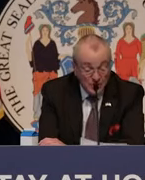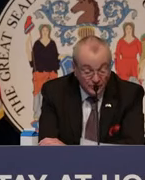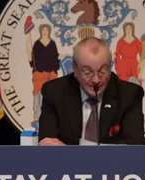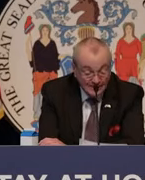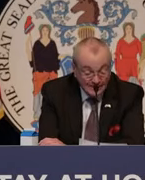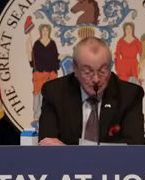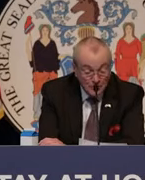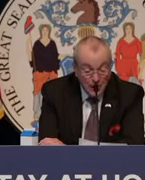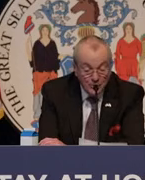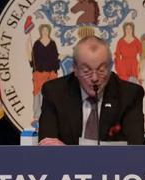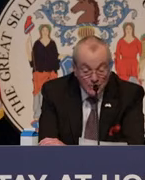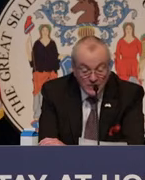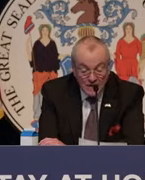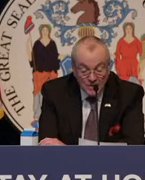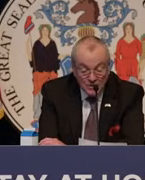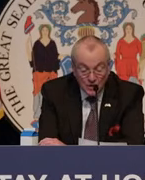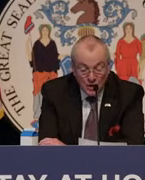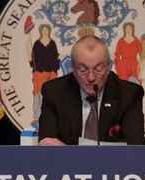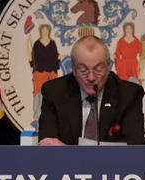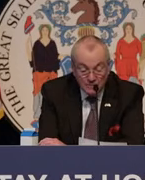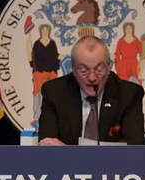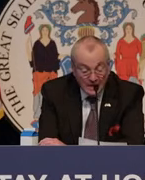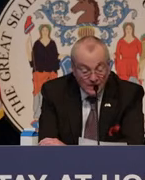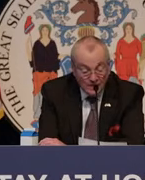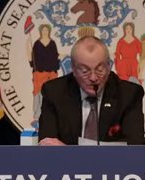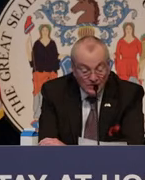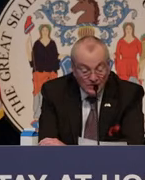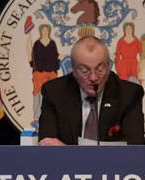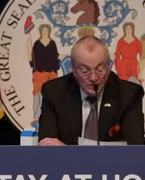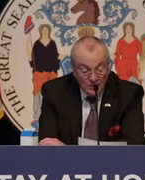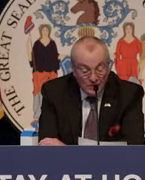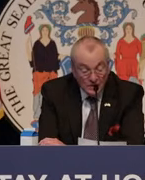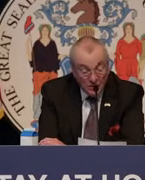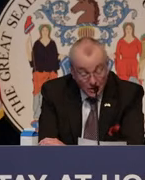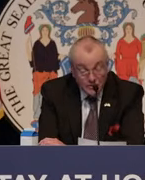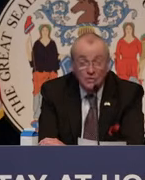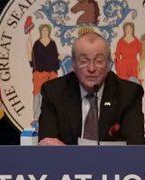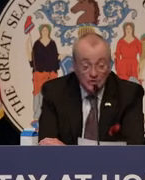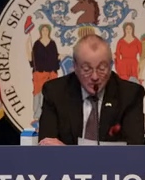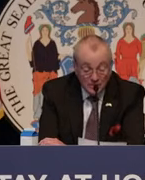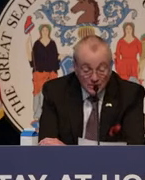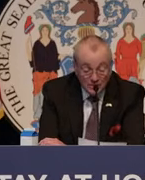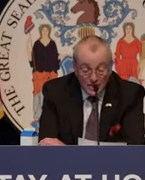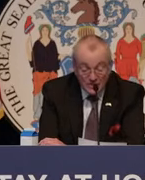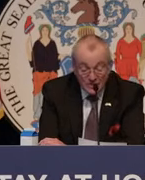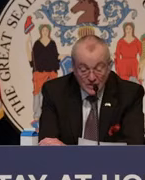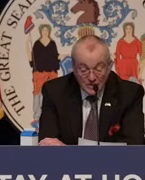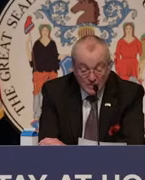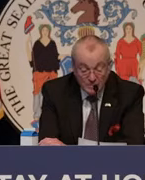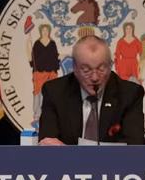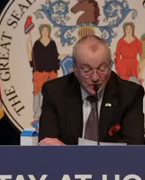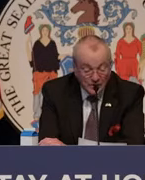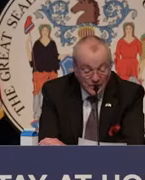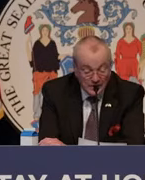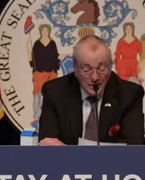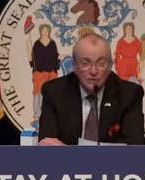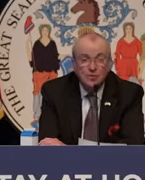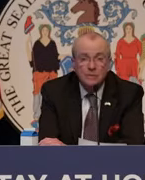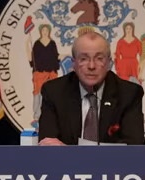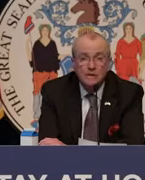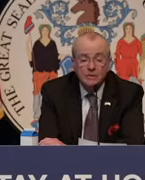and themselves. Other members of the National Guard have been providing assistance at our two federally partnered testing sites at Bergen